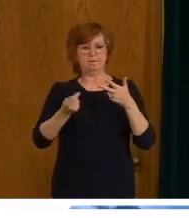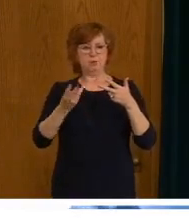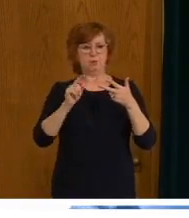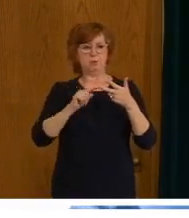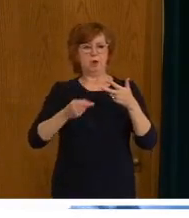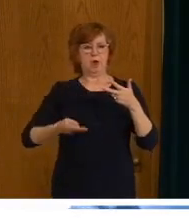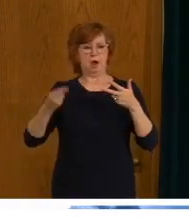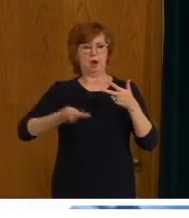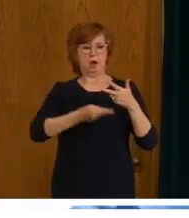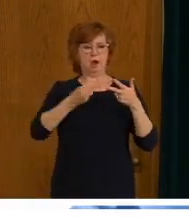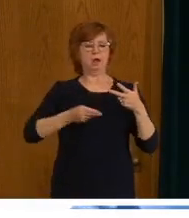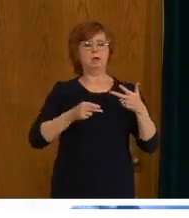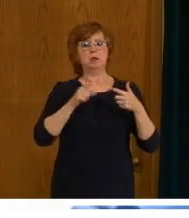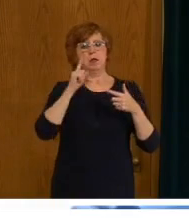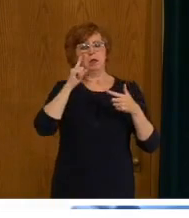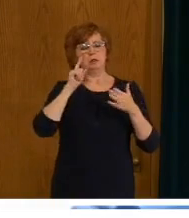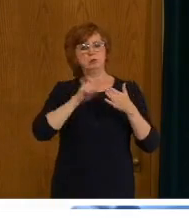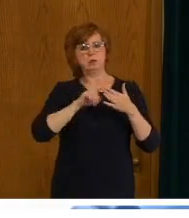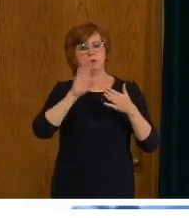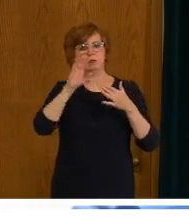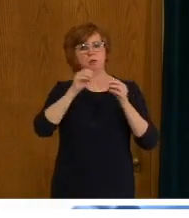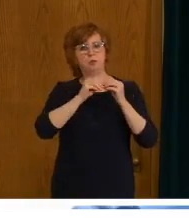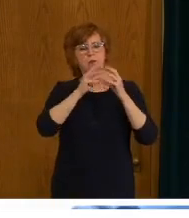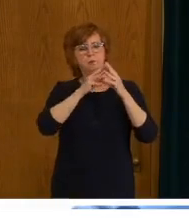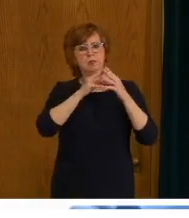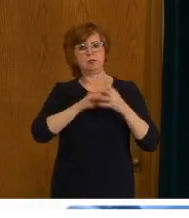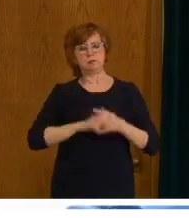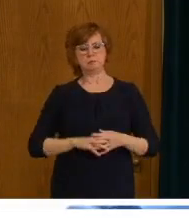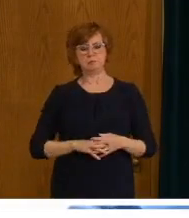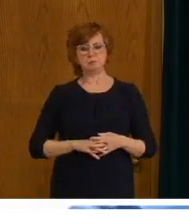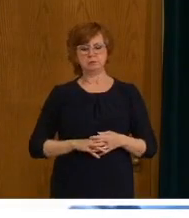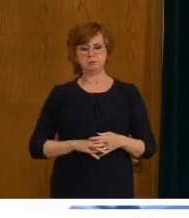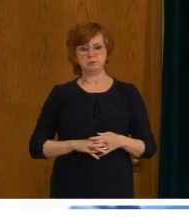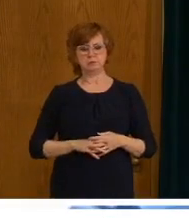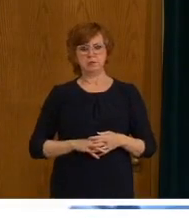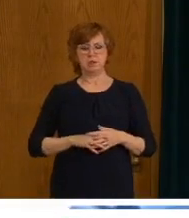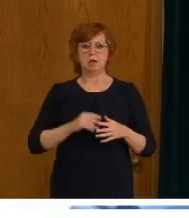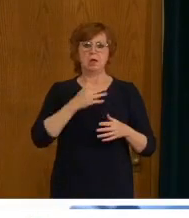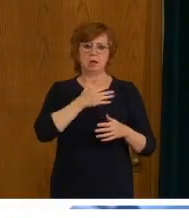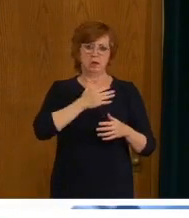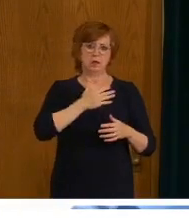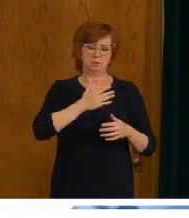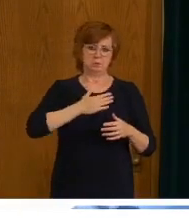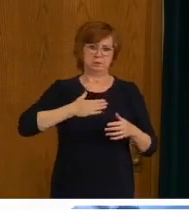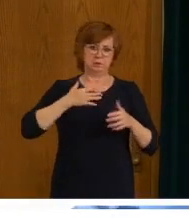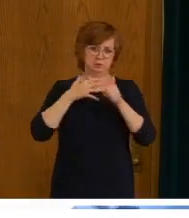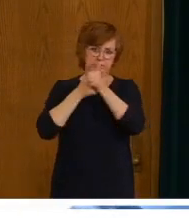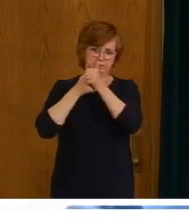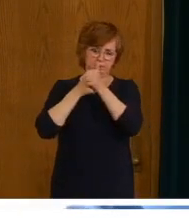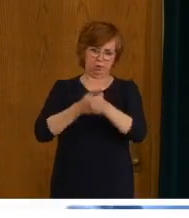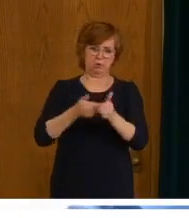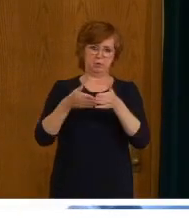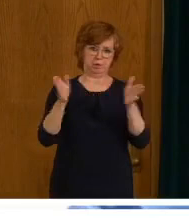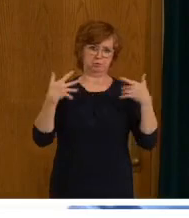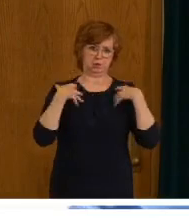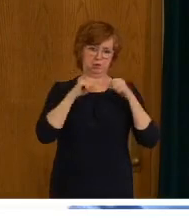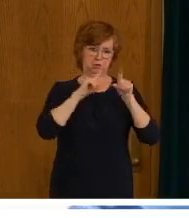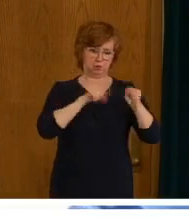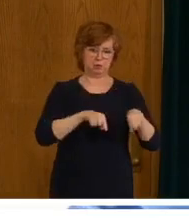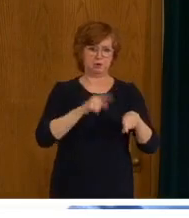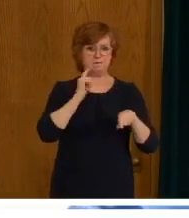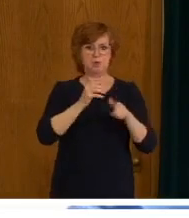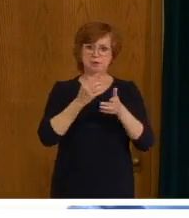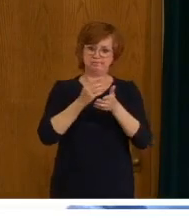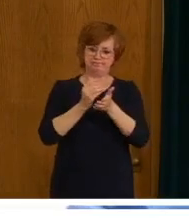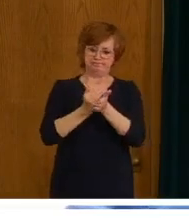we, be fully compliant with the public health measures over the next 6 weeks as part of step one and step two, and really increase